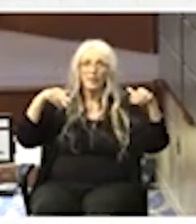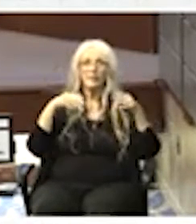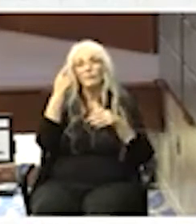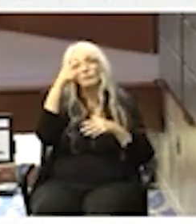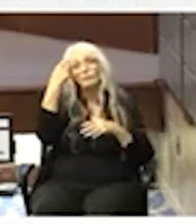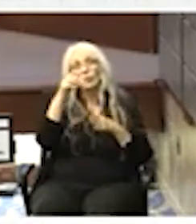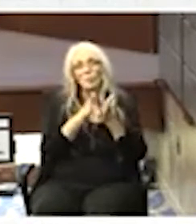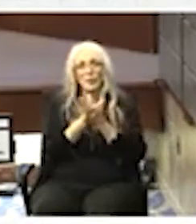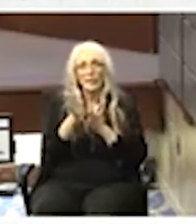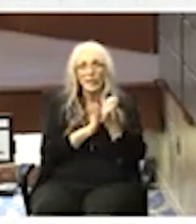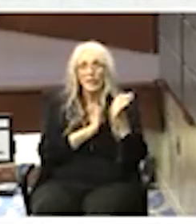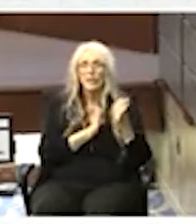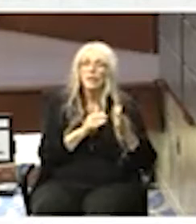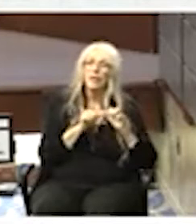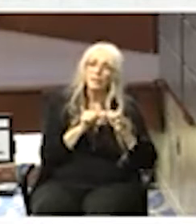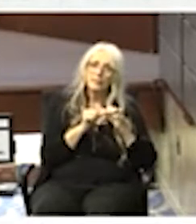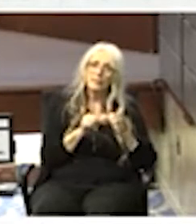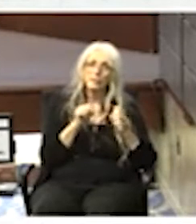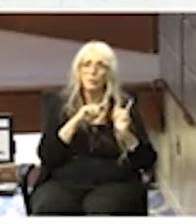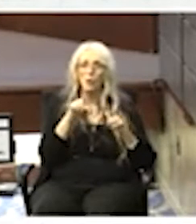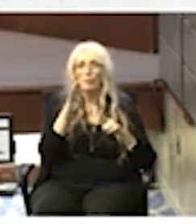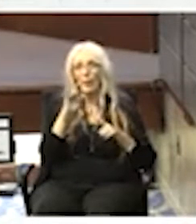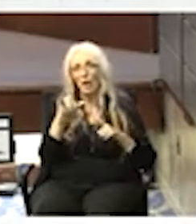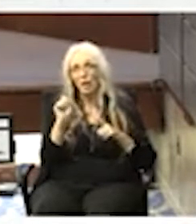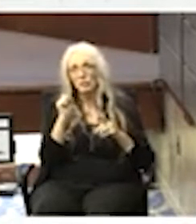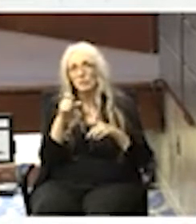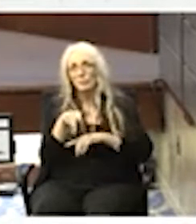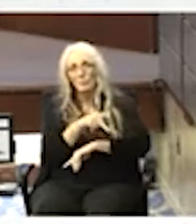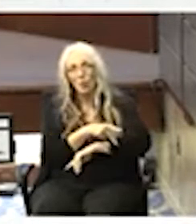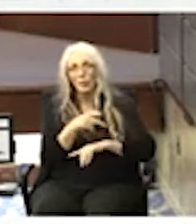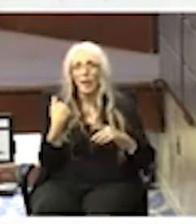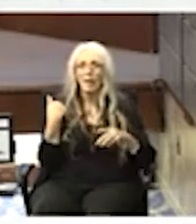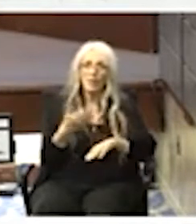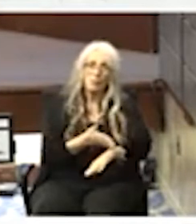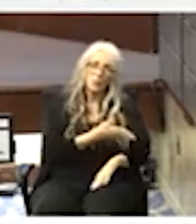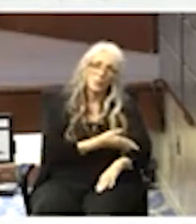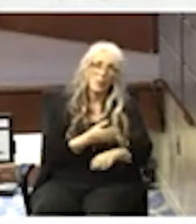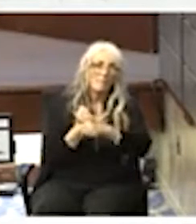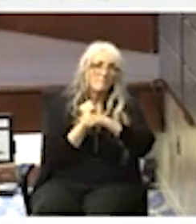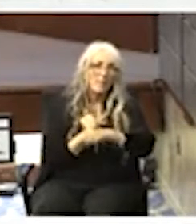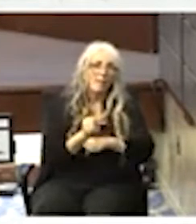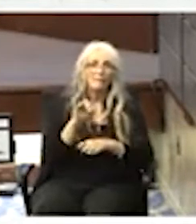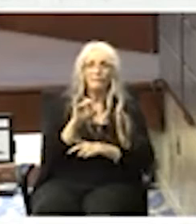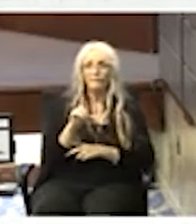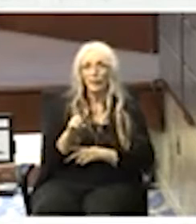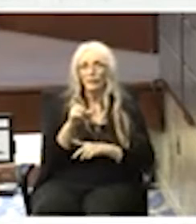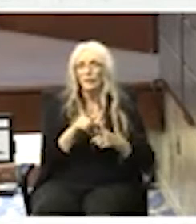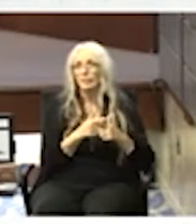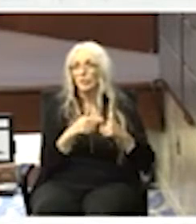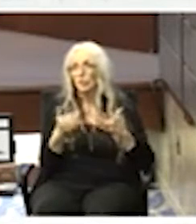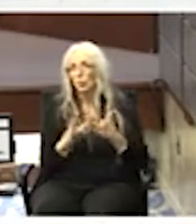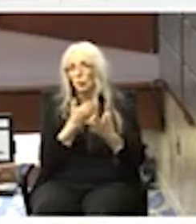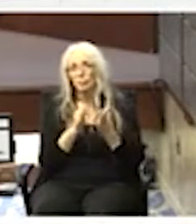And then as you continue on, we get to Bells Park, where we'll have some improvements to the baseball field, new parking, and some additional